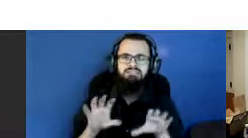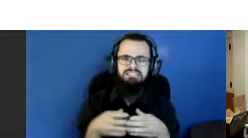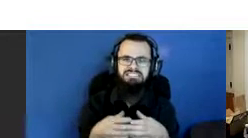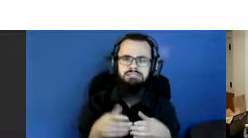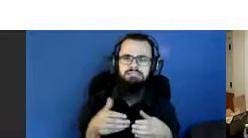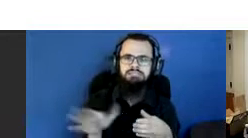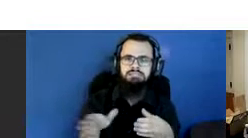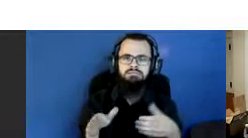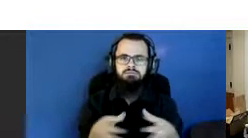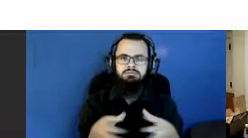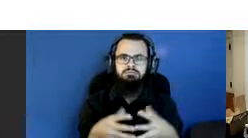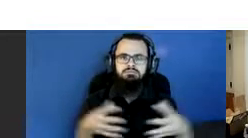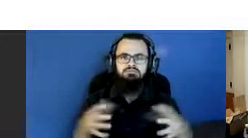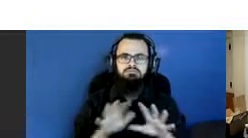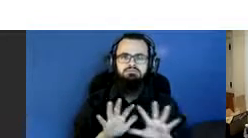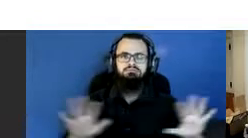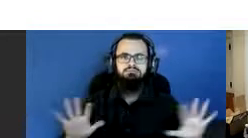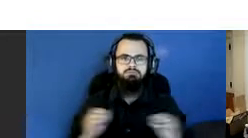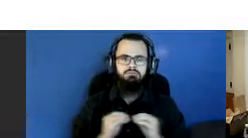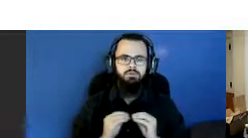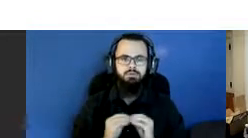Okay.